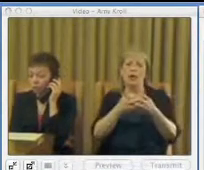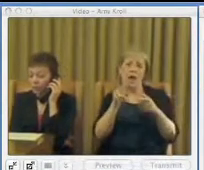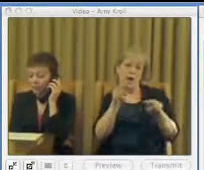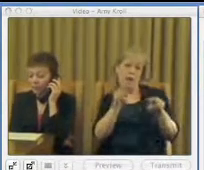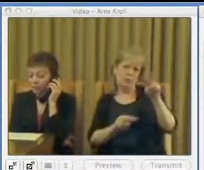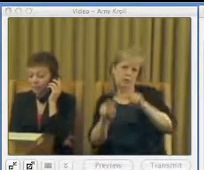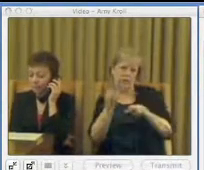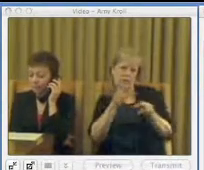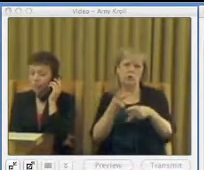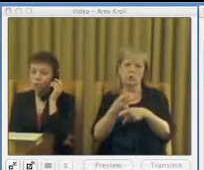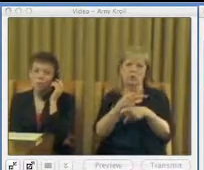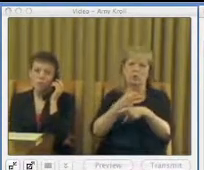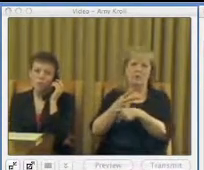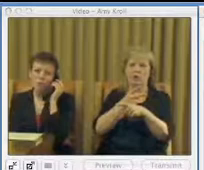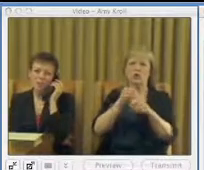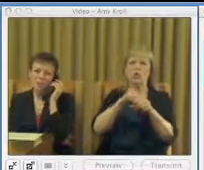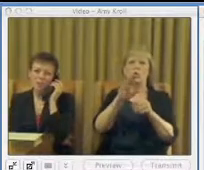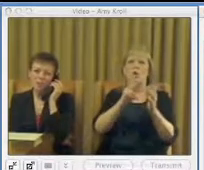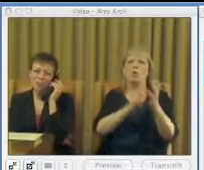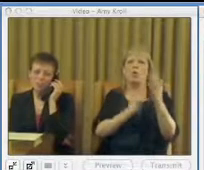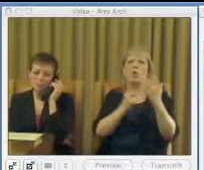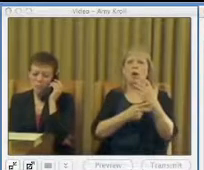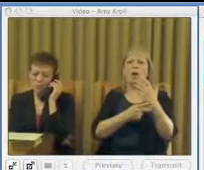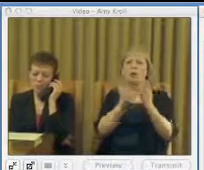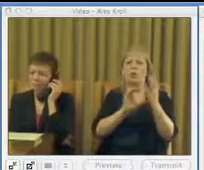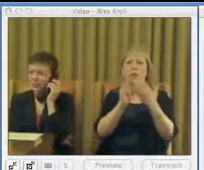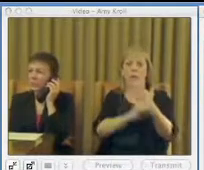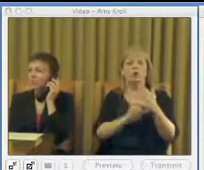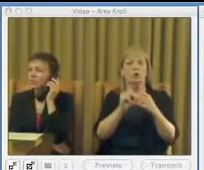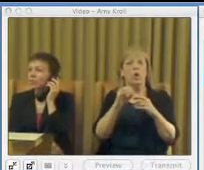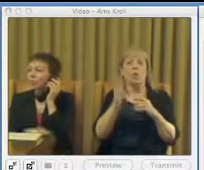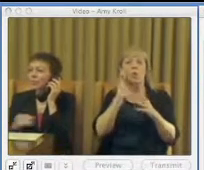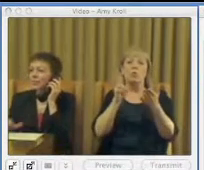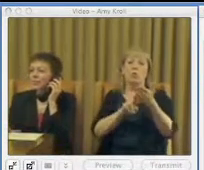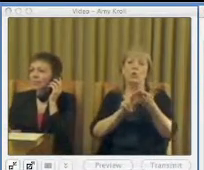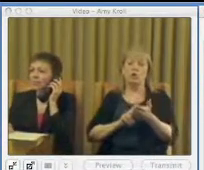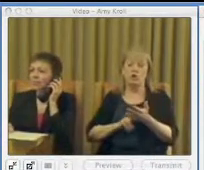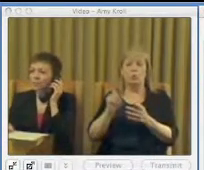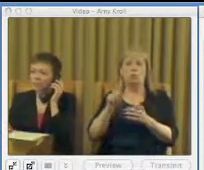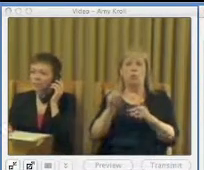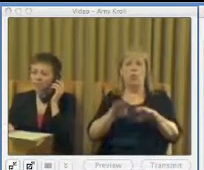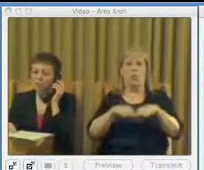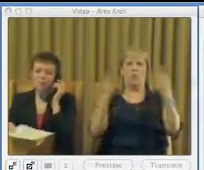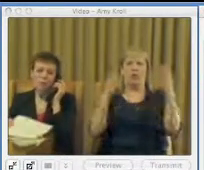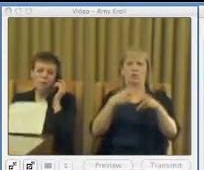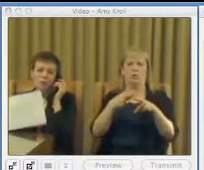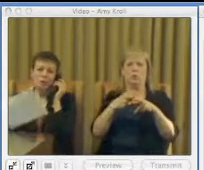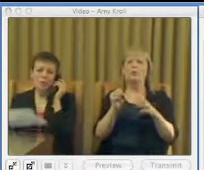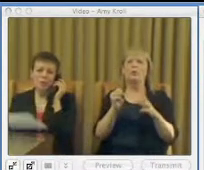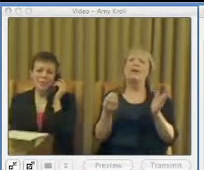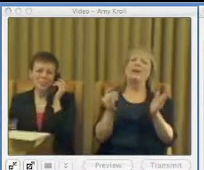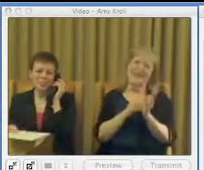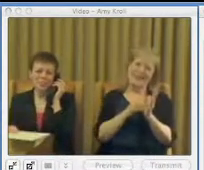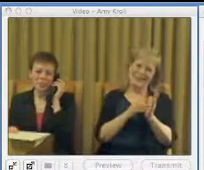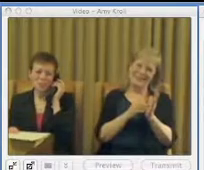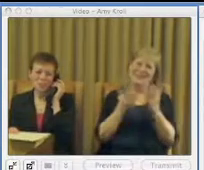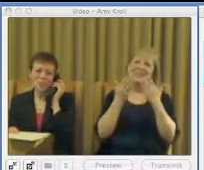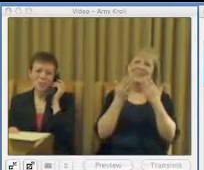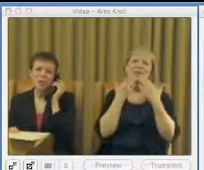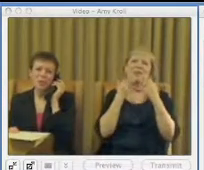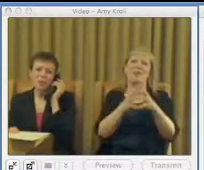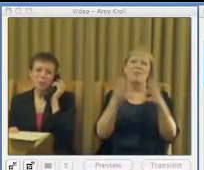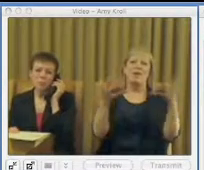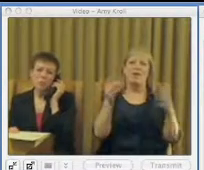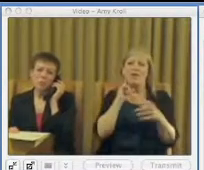Supervision into Your Program Curricula. So watch for registration to open soon. So once again, thank you very much for